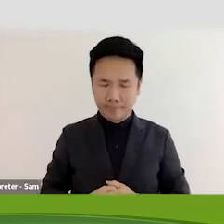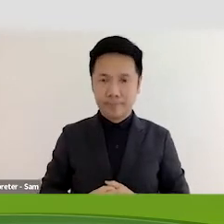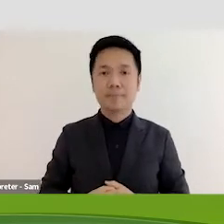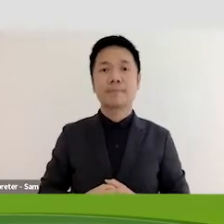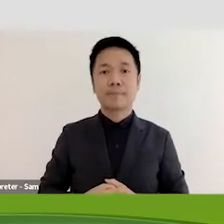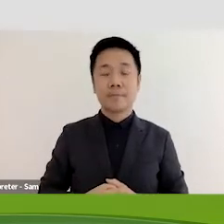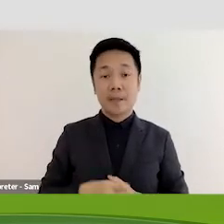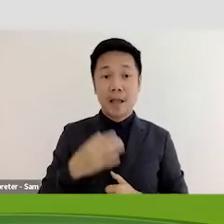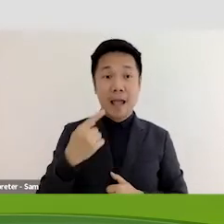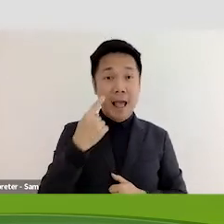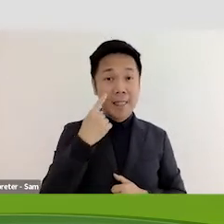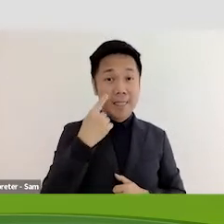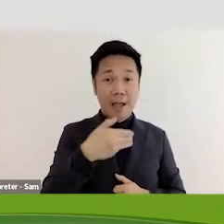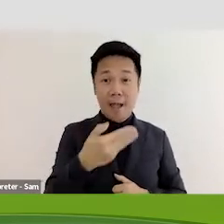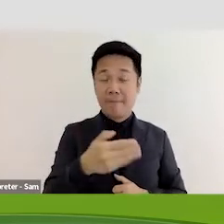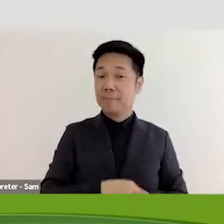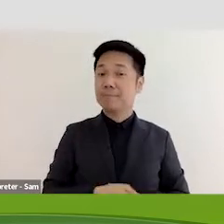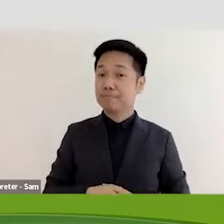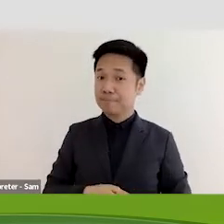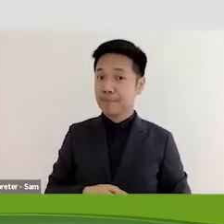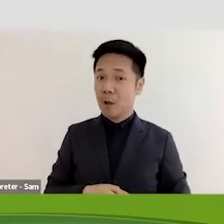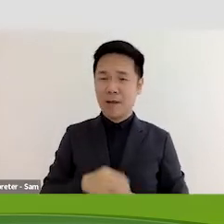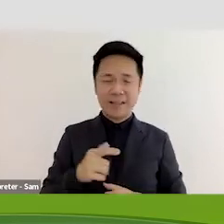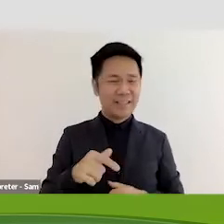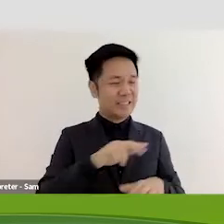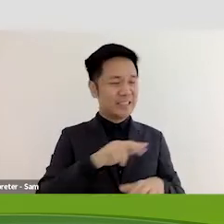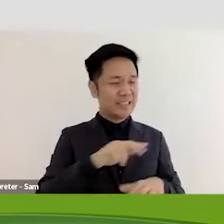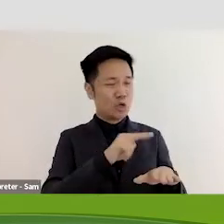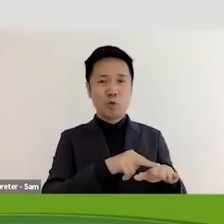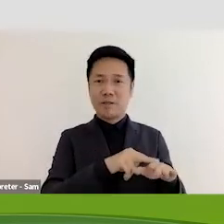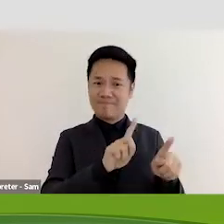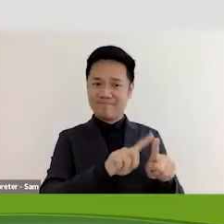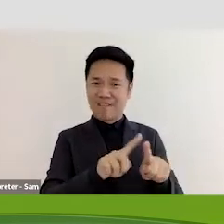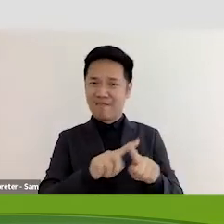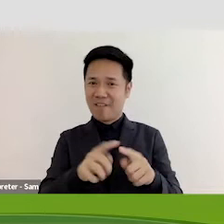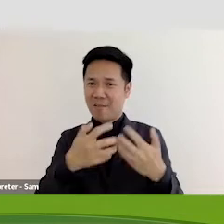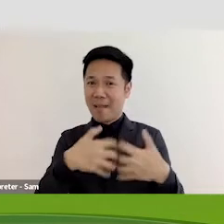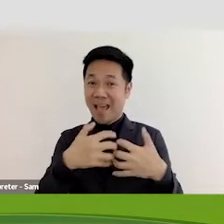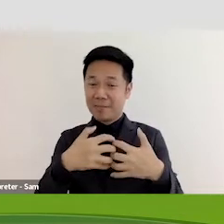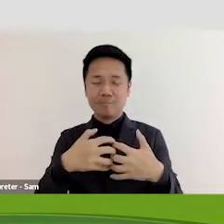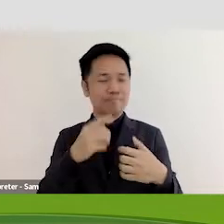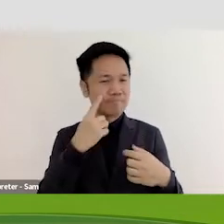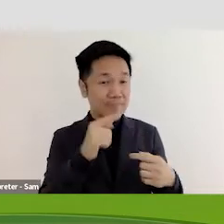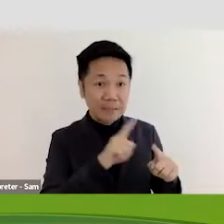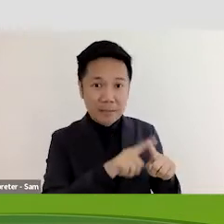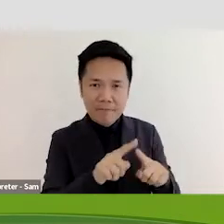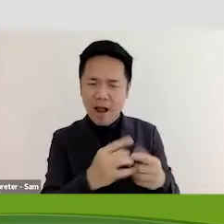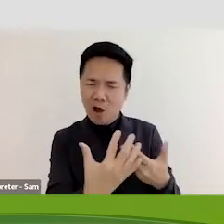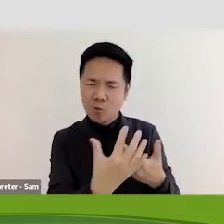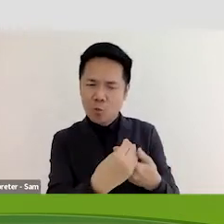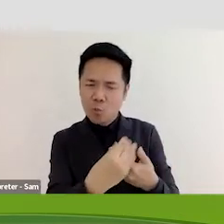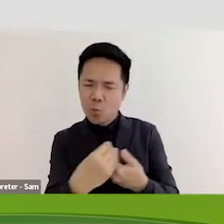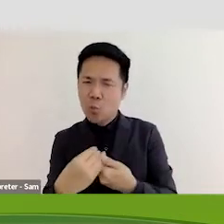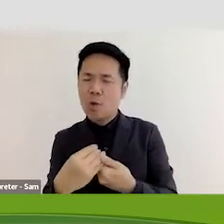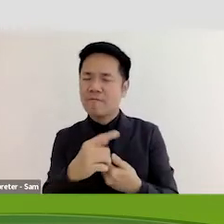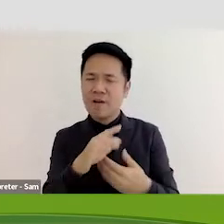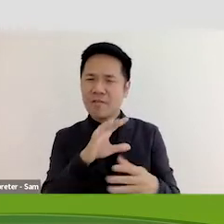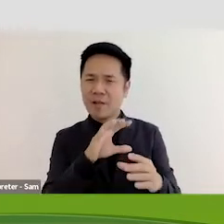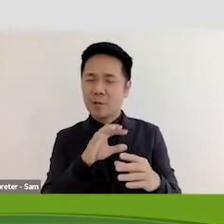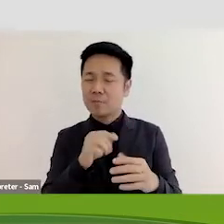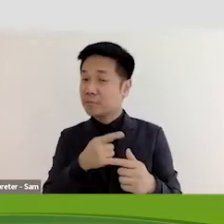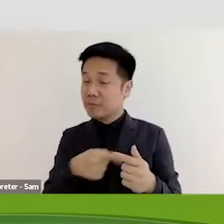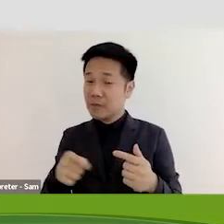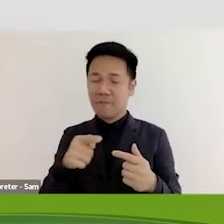technical capacity of subnational mechanisms for inclusive and gender-responsive action to climate change,